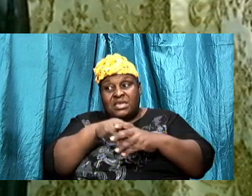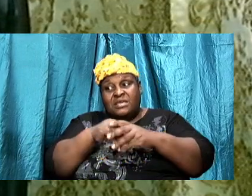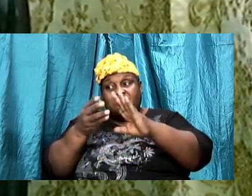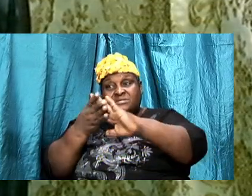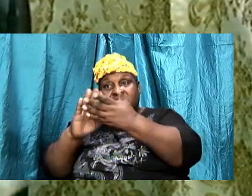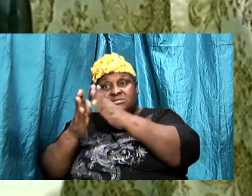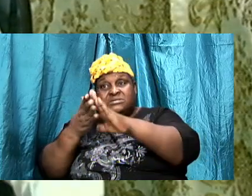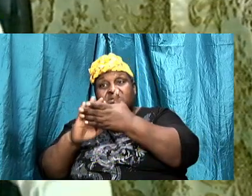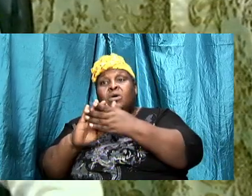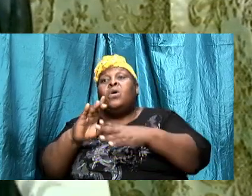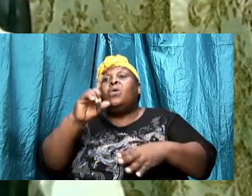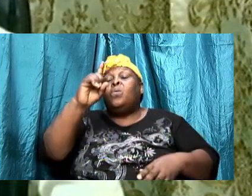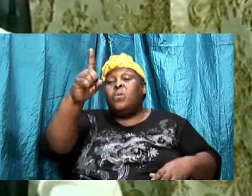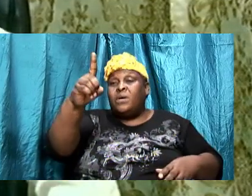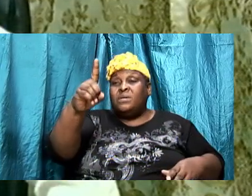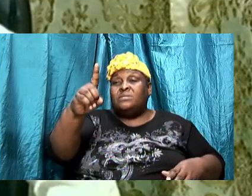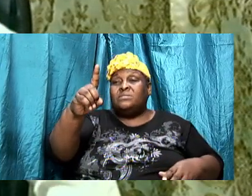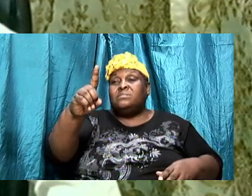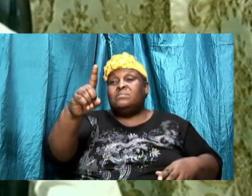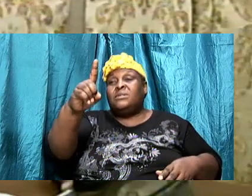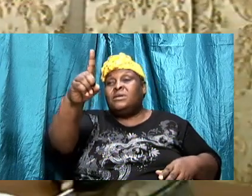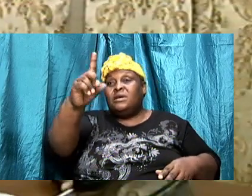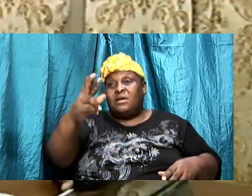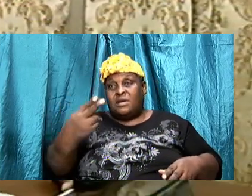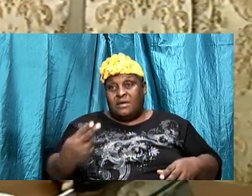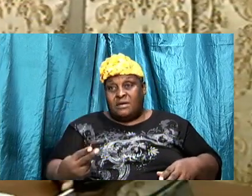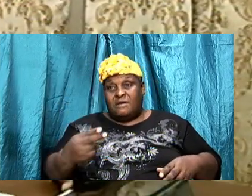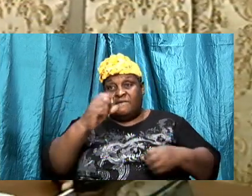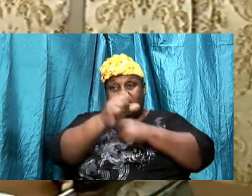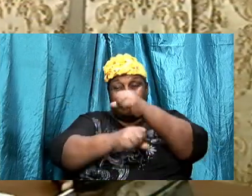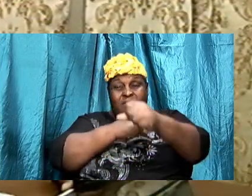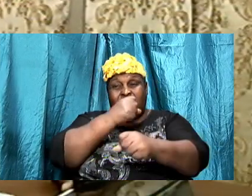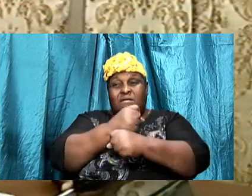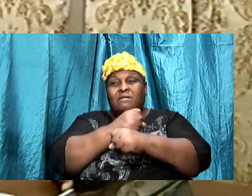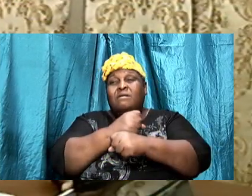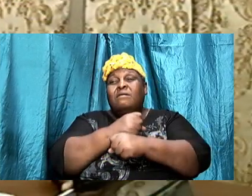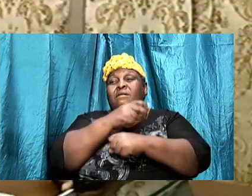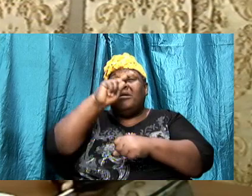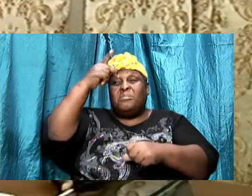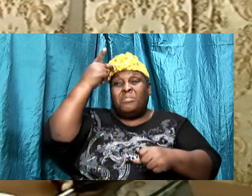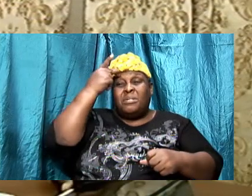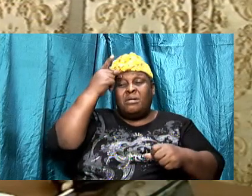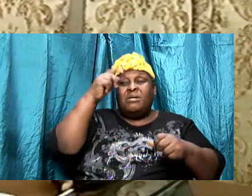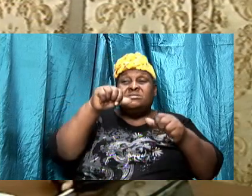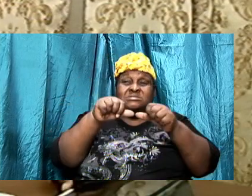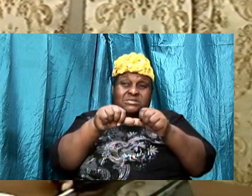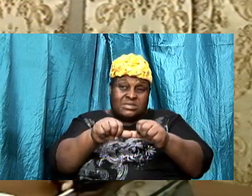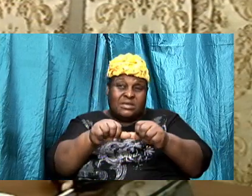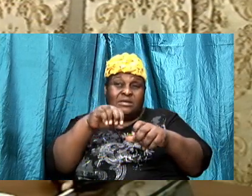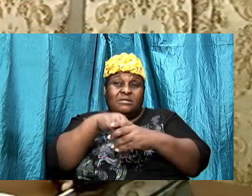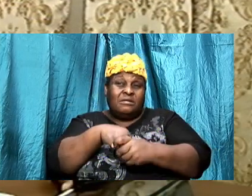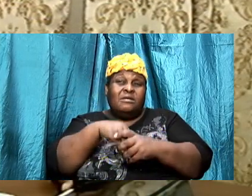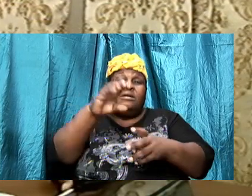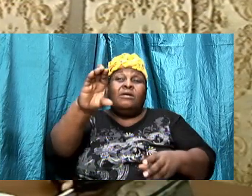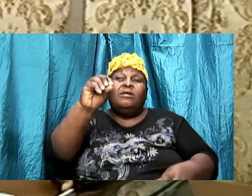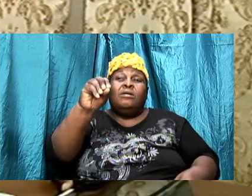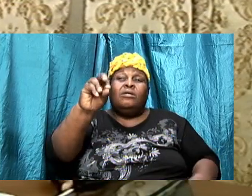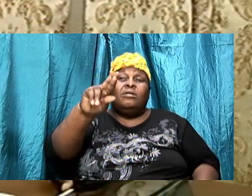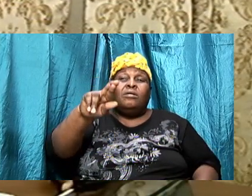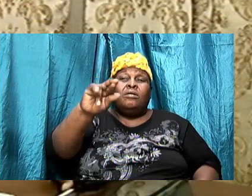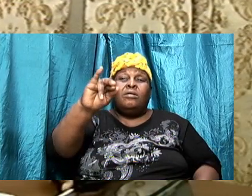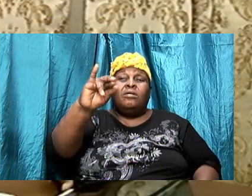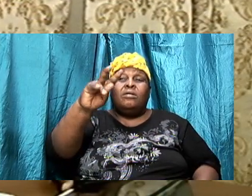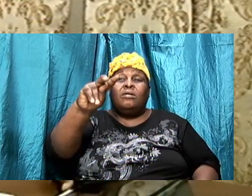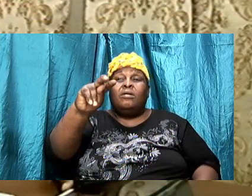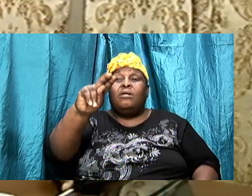One and a half year. Paul stayed at Corinth because God had much people there